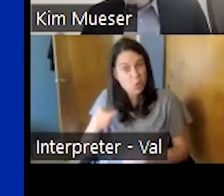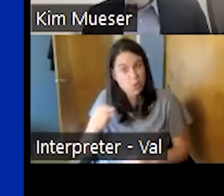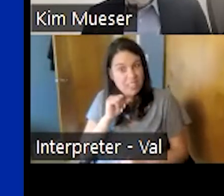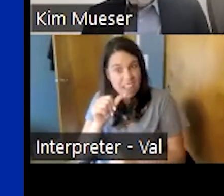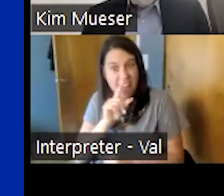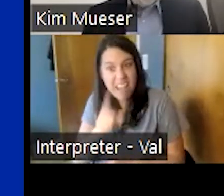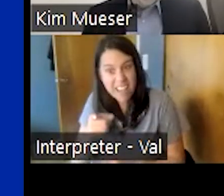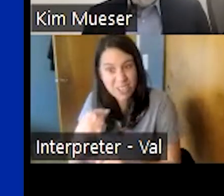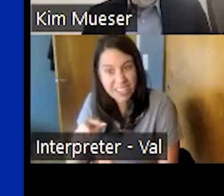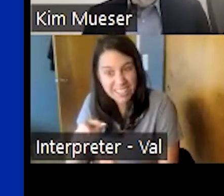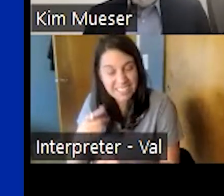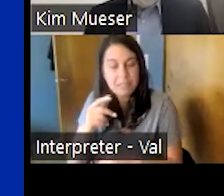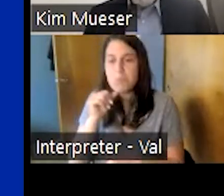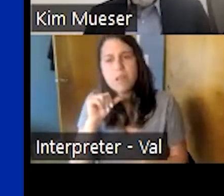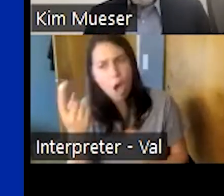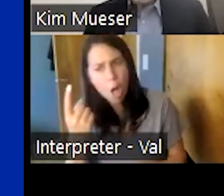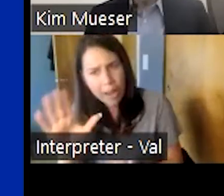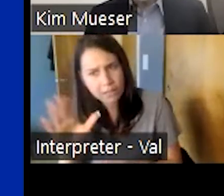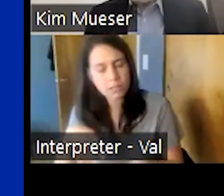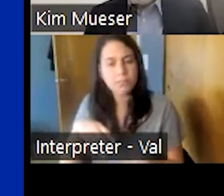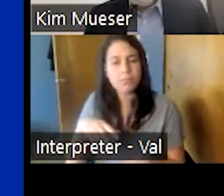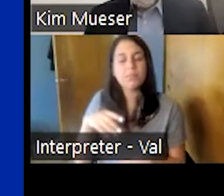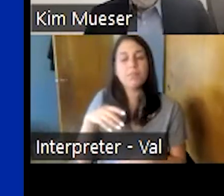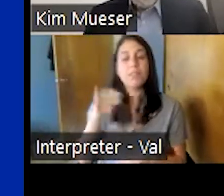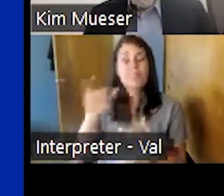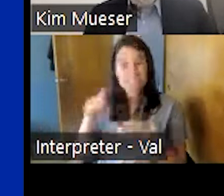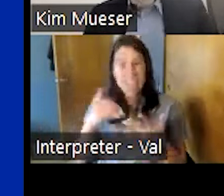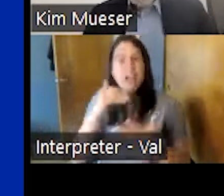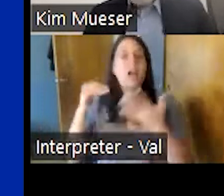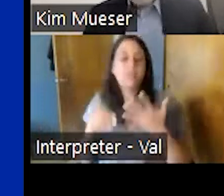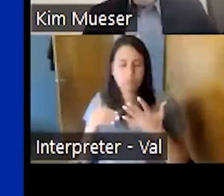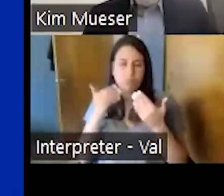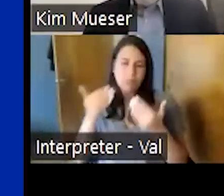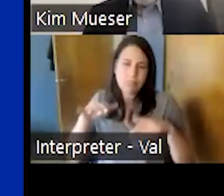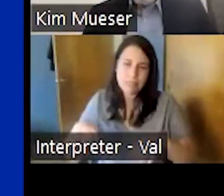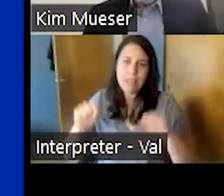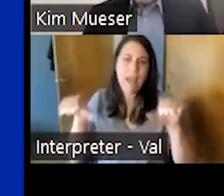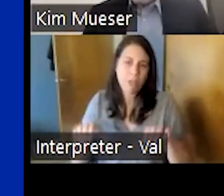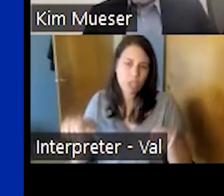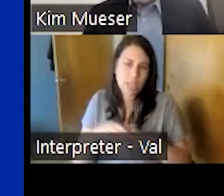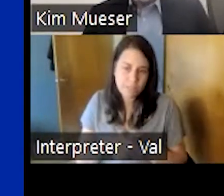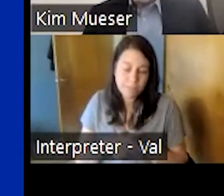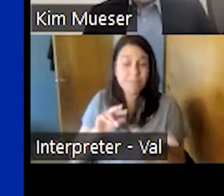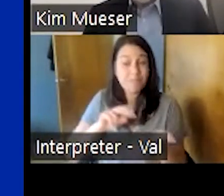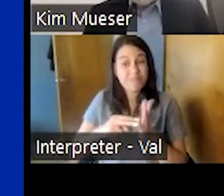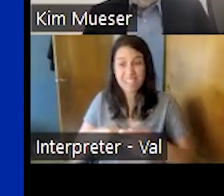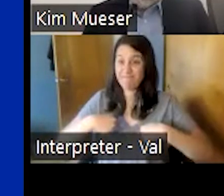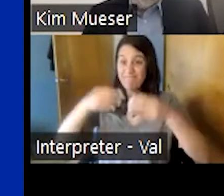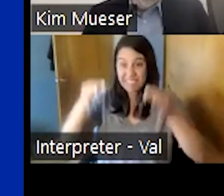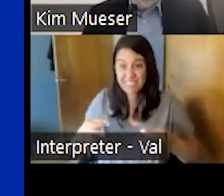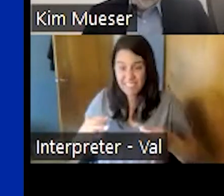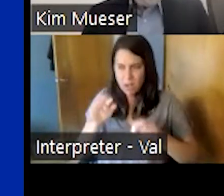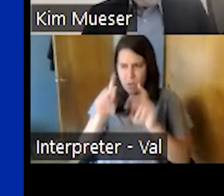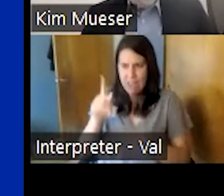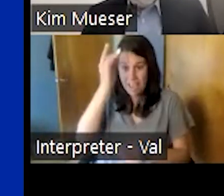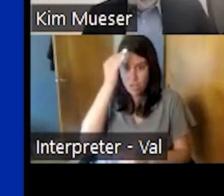it isn't always the case. And then the last step is to take action. And at this point, they either decide whether the evidence supports the